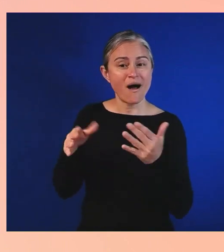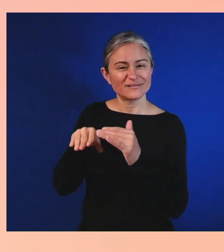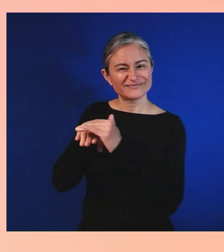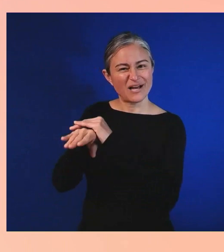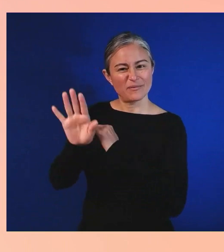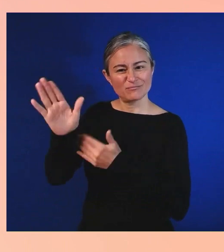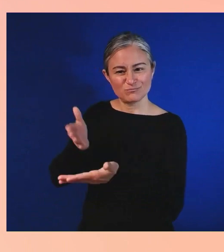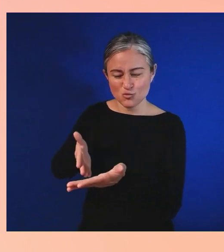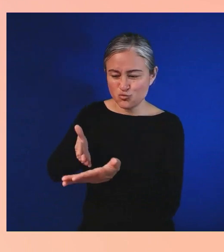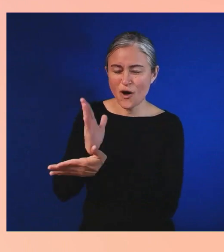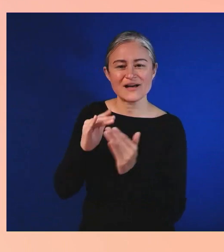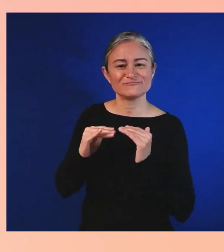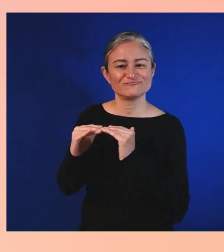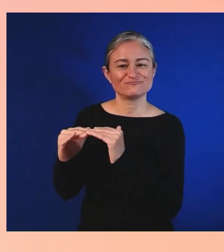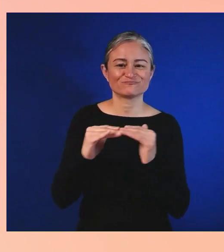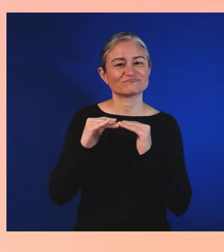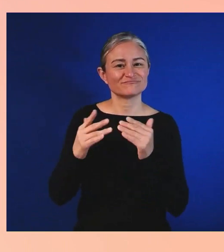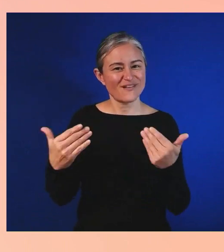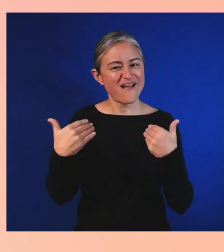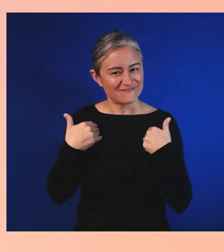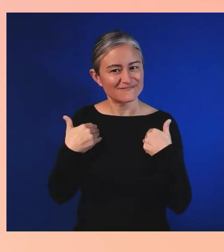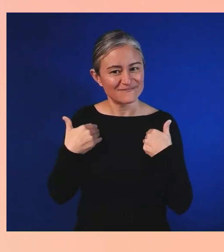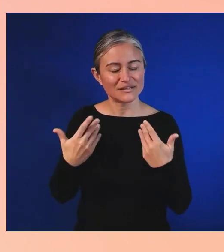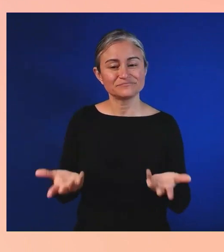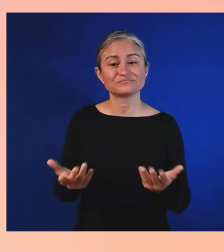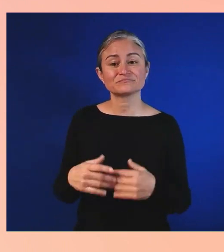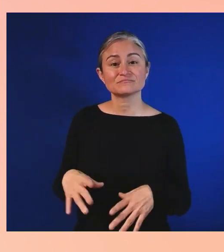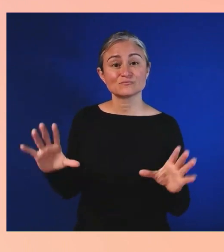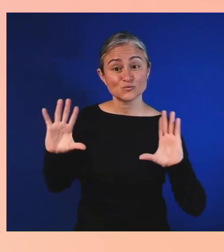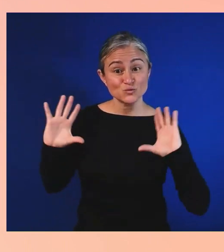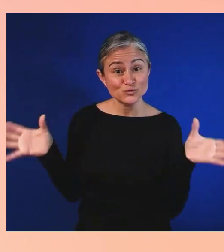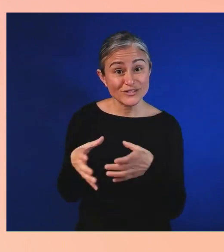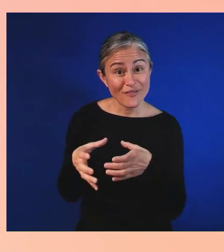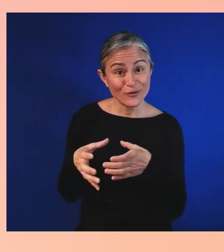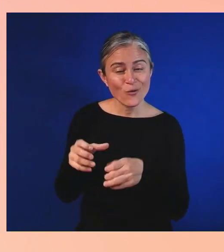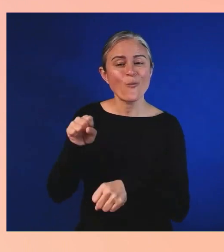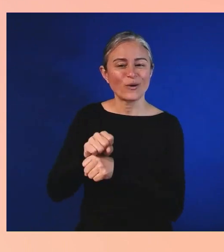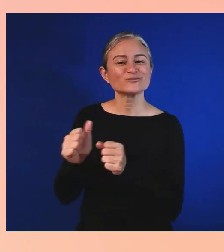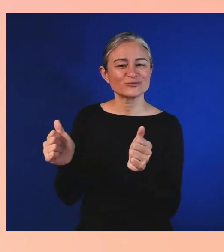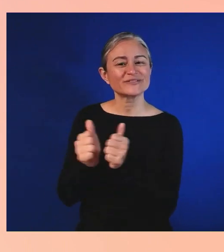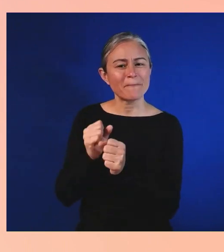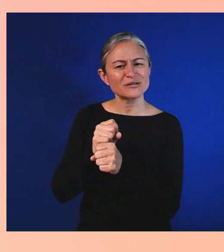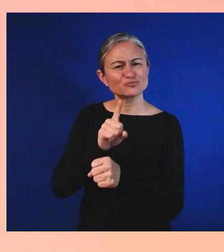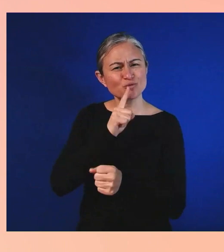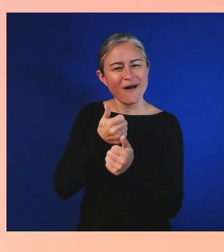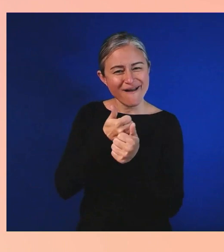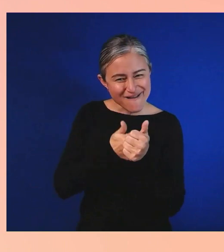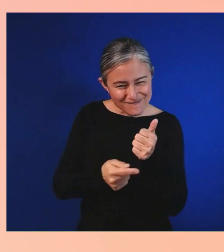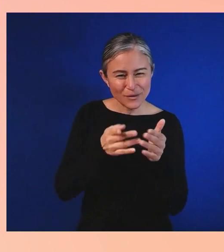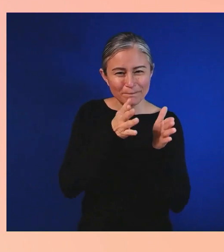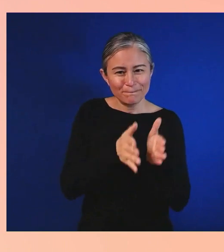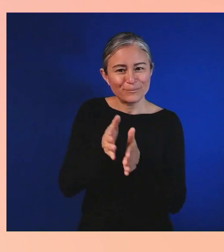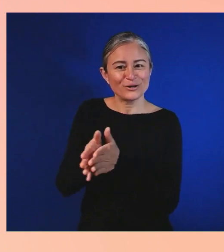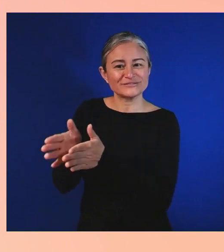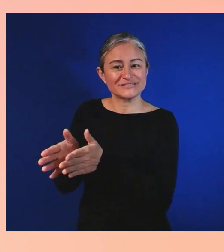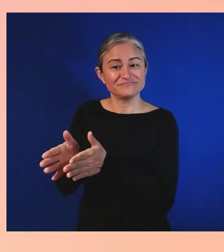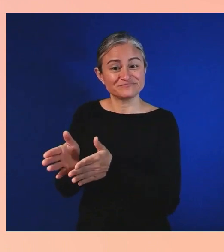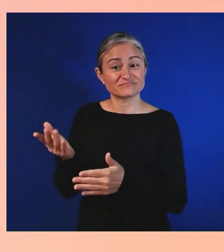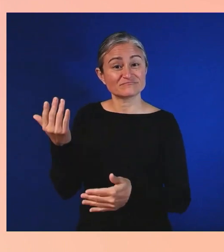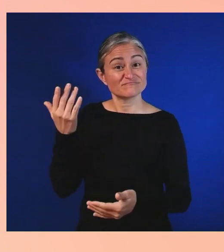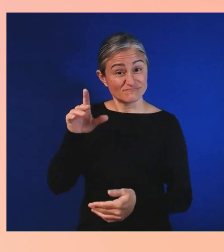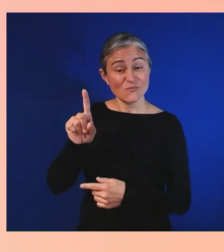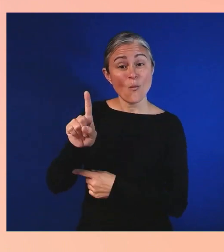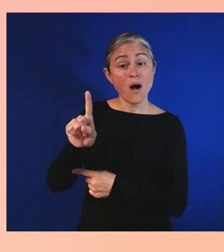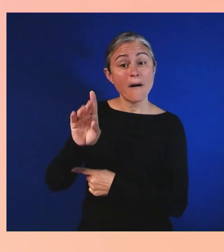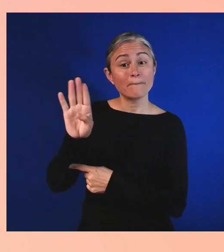do work to make sure that every person, over 1 billion of us who have disabilities globally, have access to that